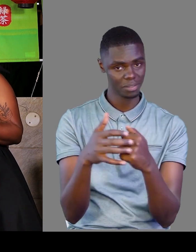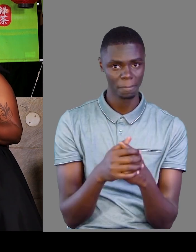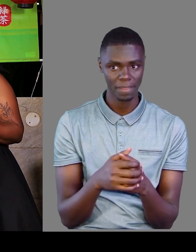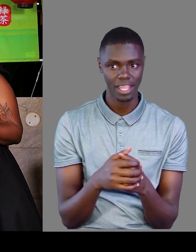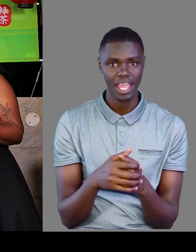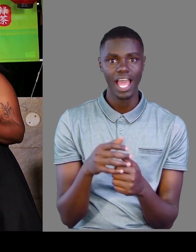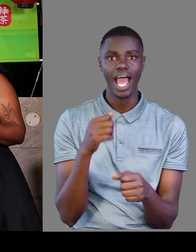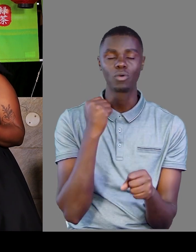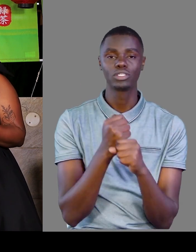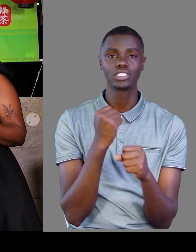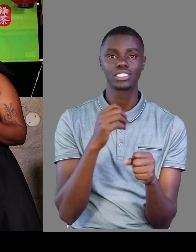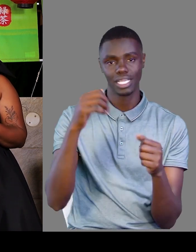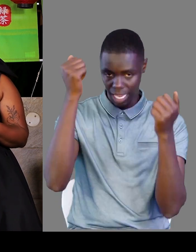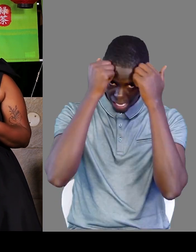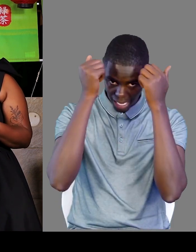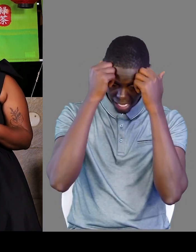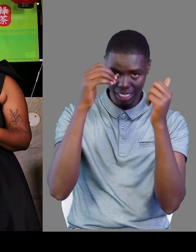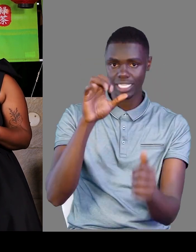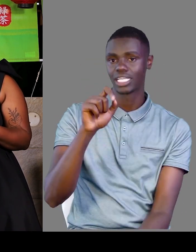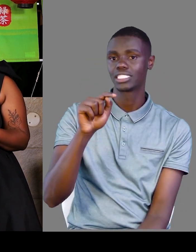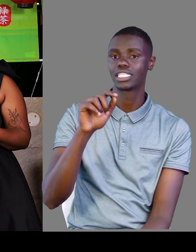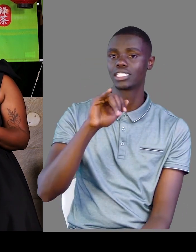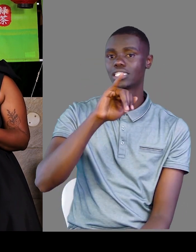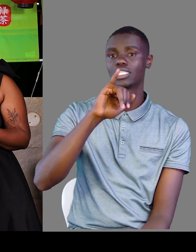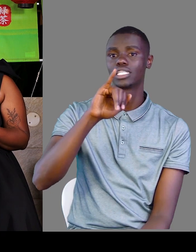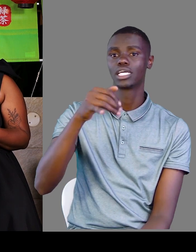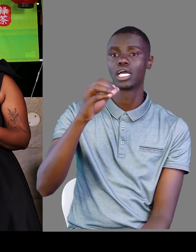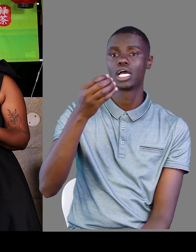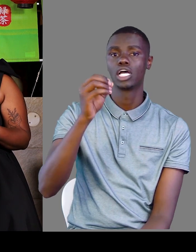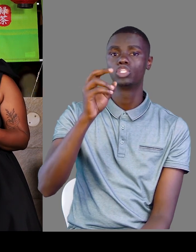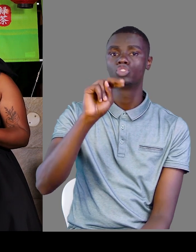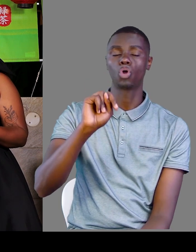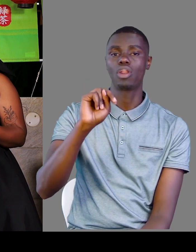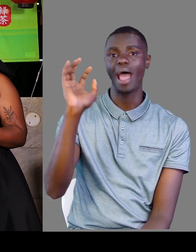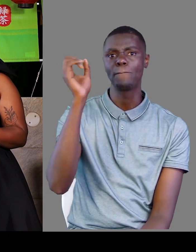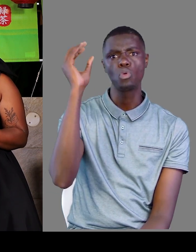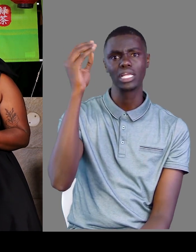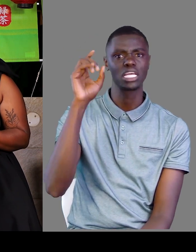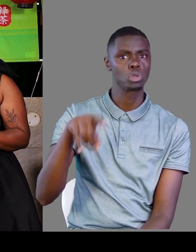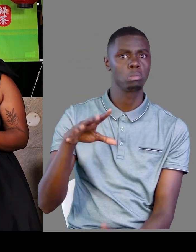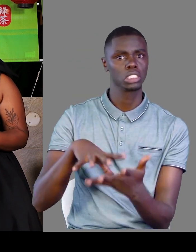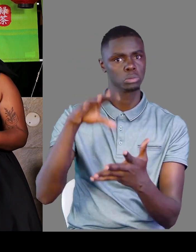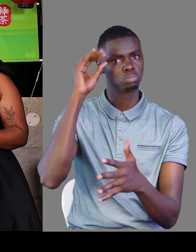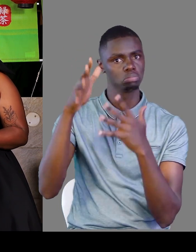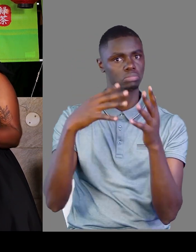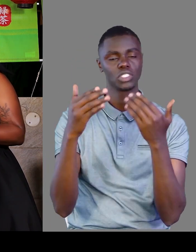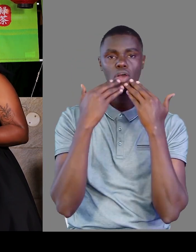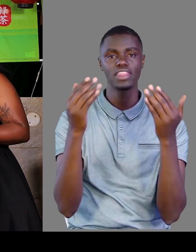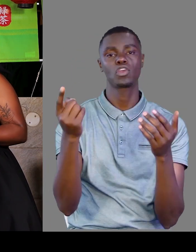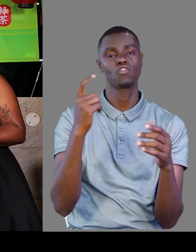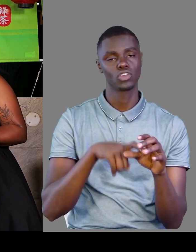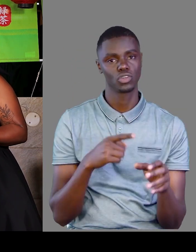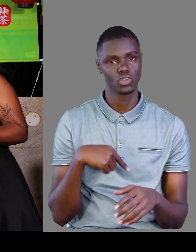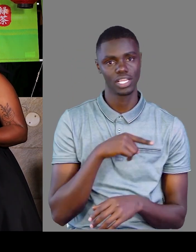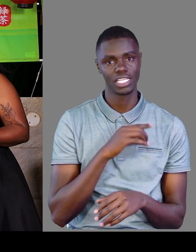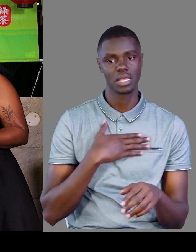Because nilikuwa nafanya St. John na St. John lazima ujue sign language. Champi, thank you for coming through. Thank